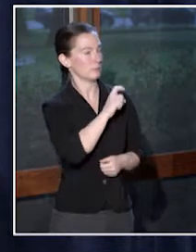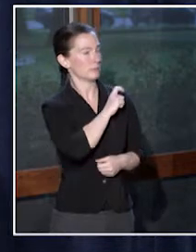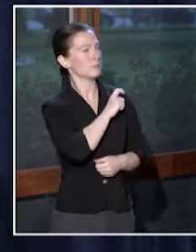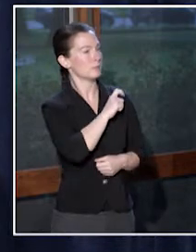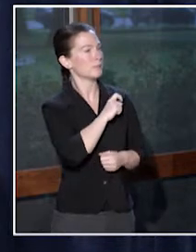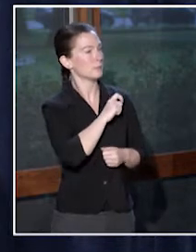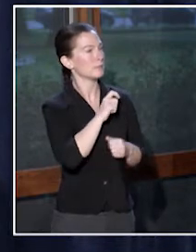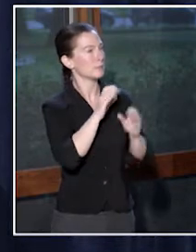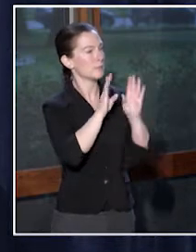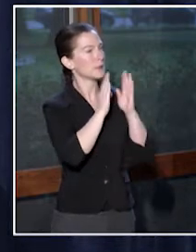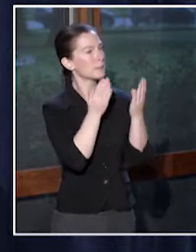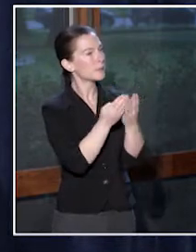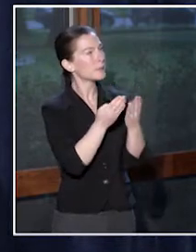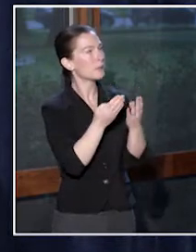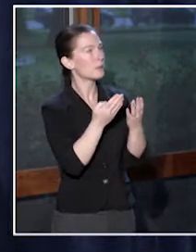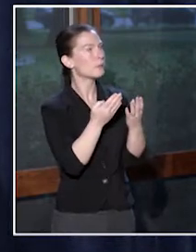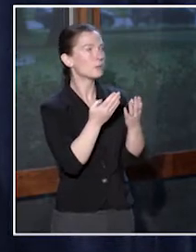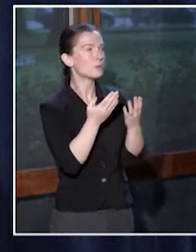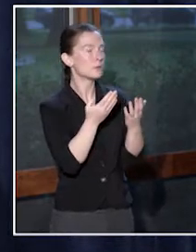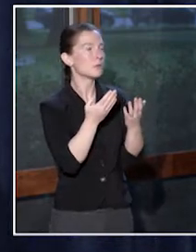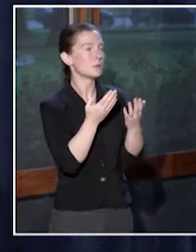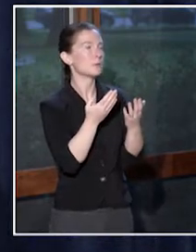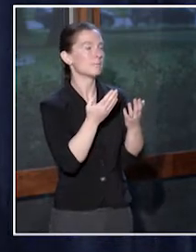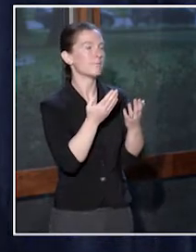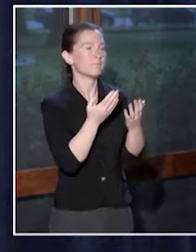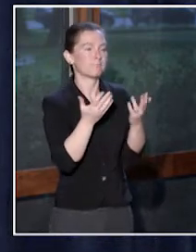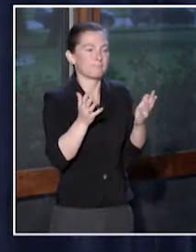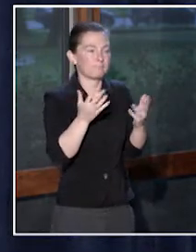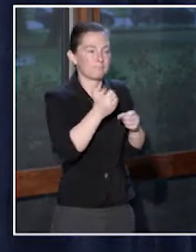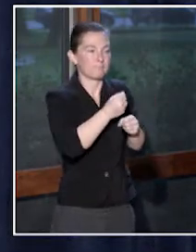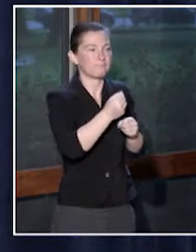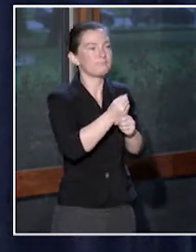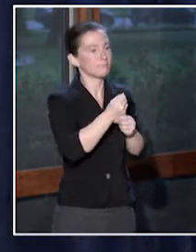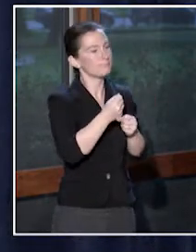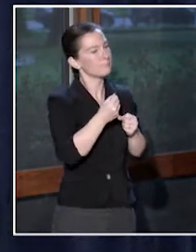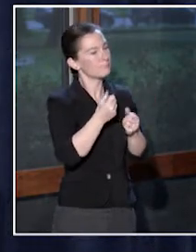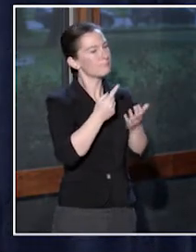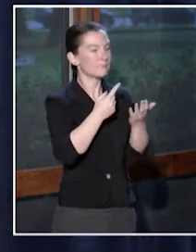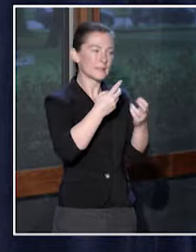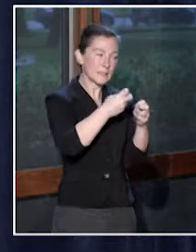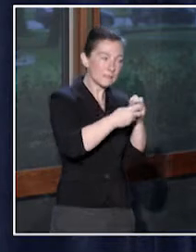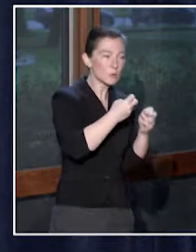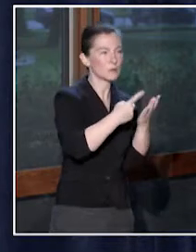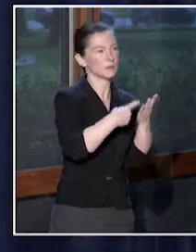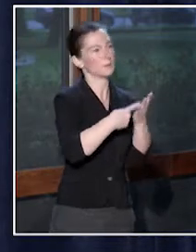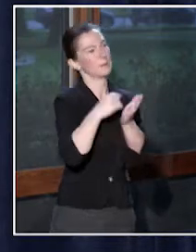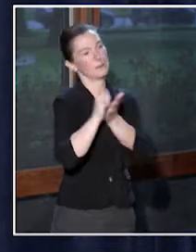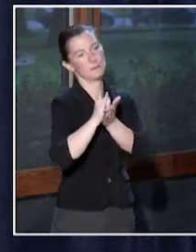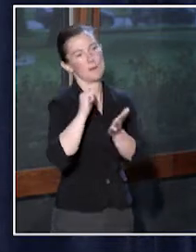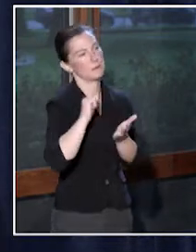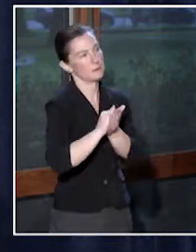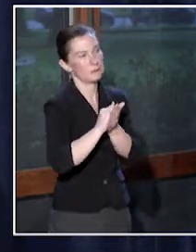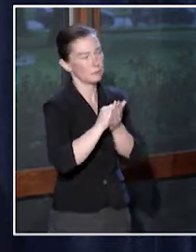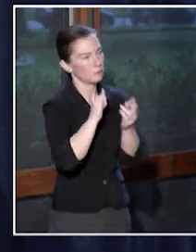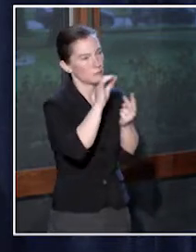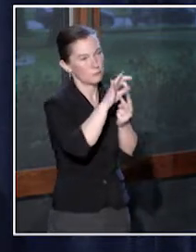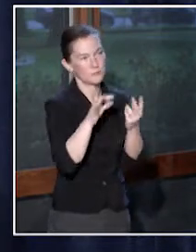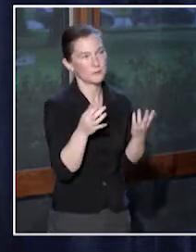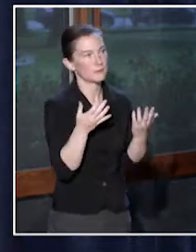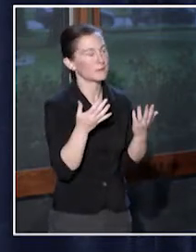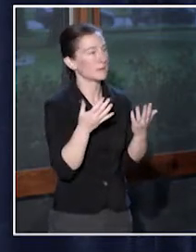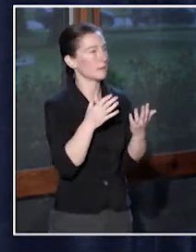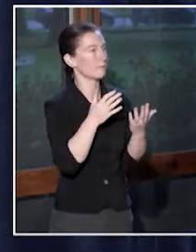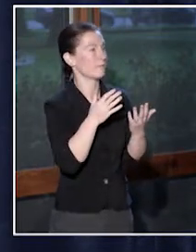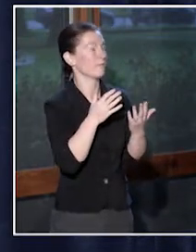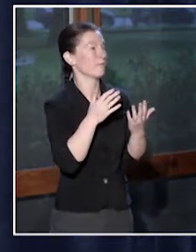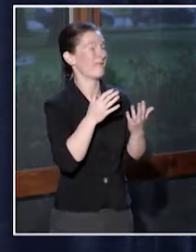very difficult and sometimes impossible choices that make it very, very hard for them to live up to this basic expectation in